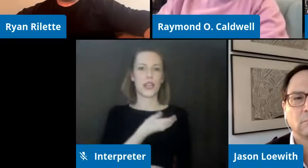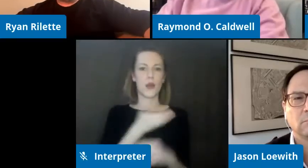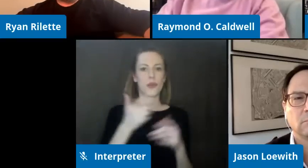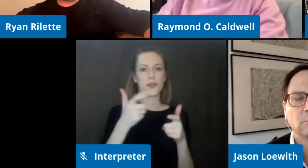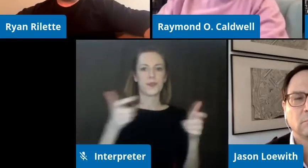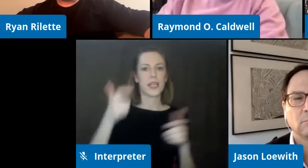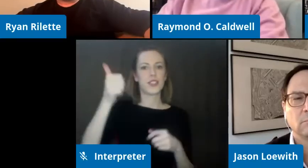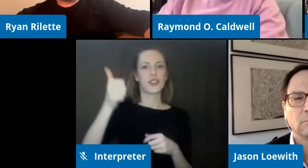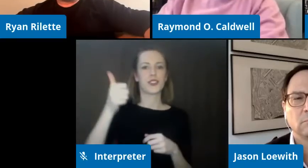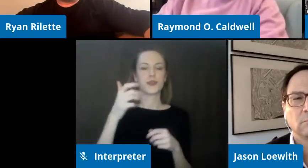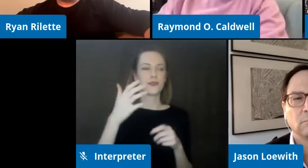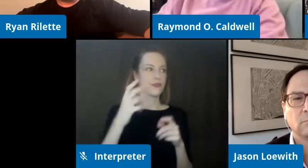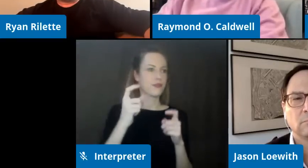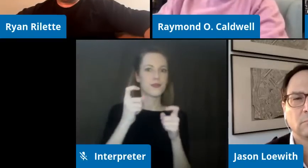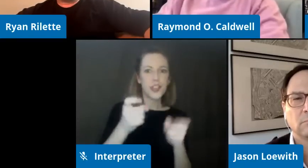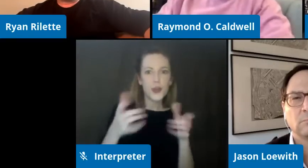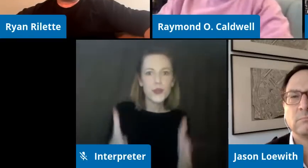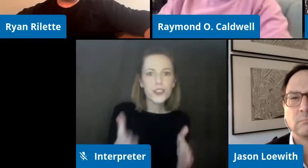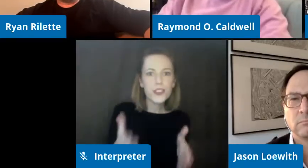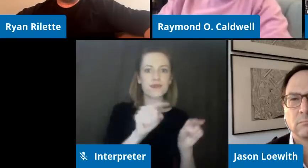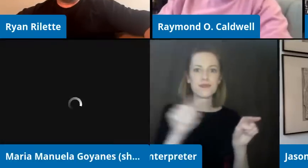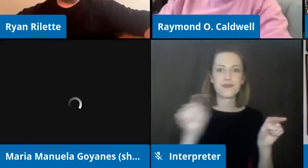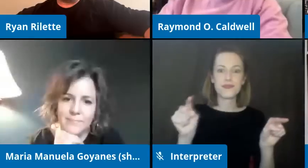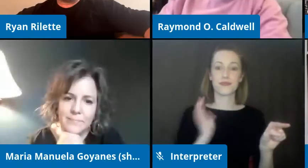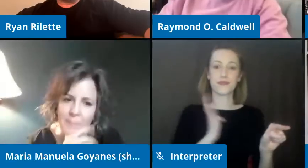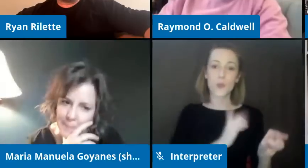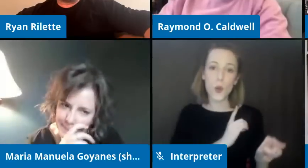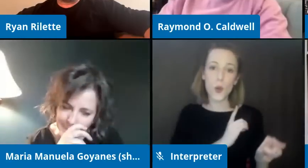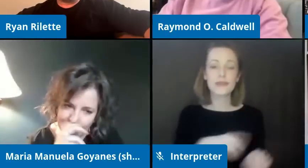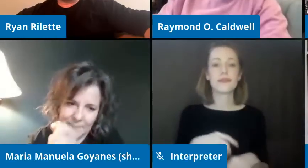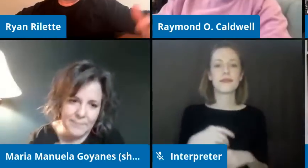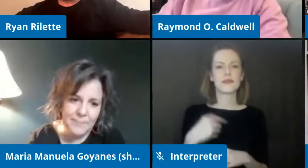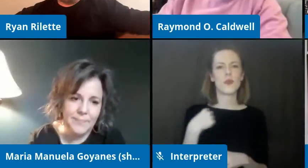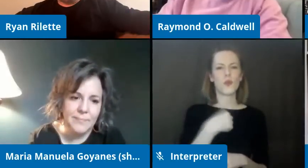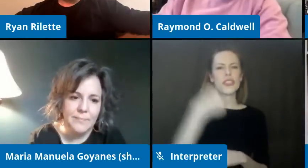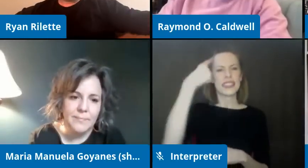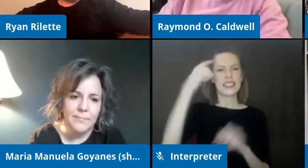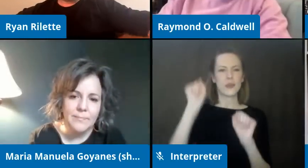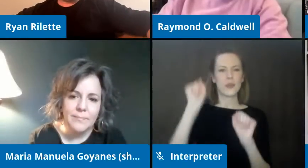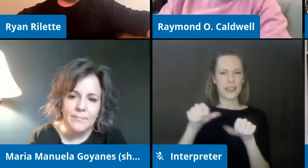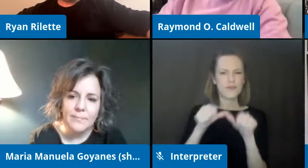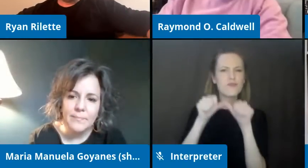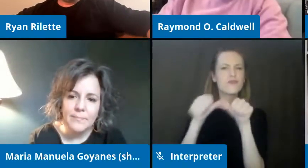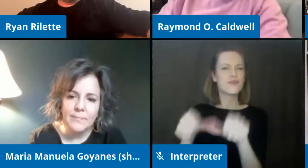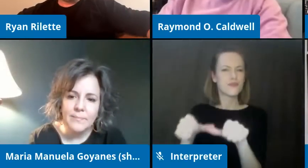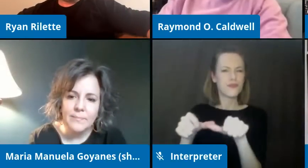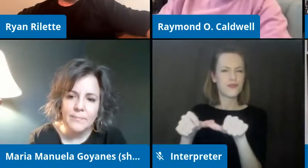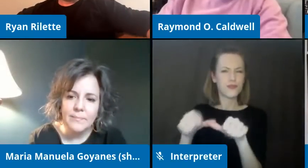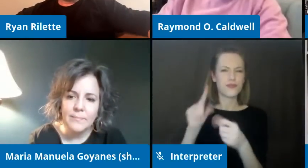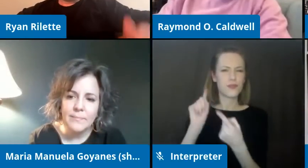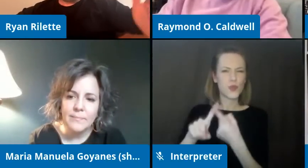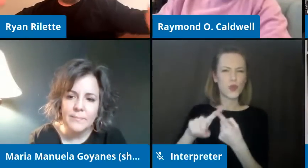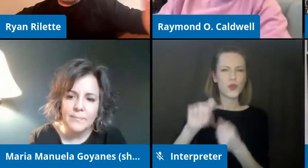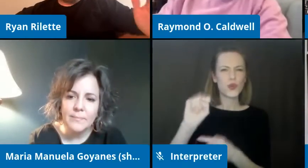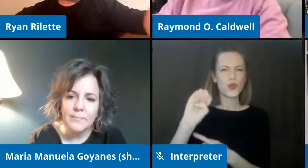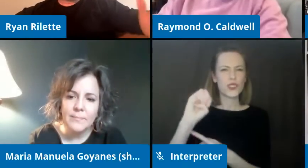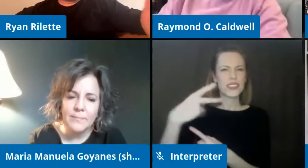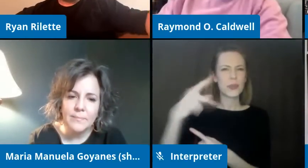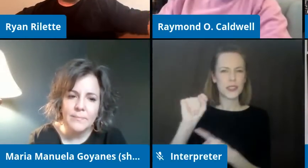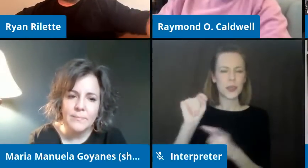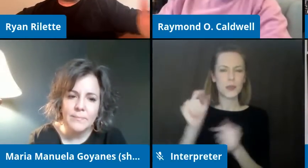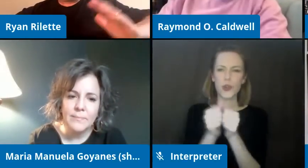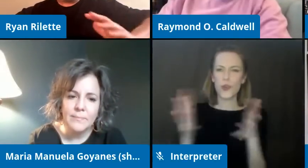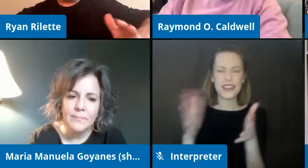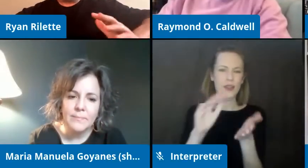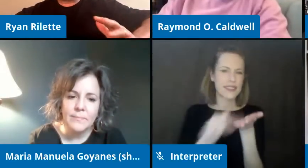be able to last until September without having to lay off any employees, provided that we can really, you know, get